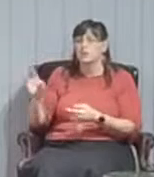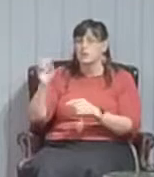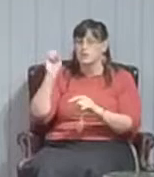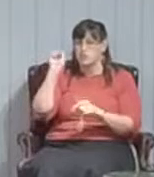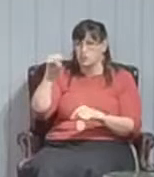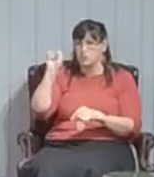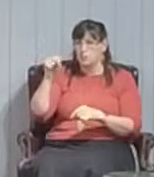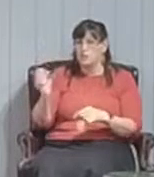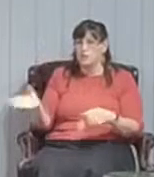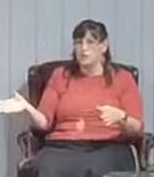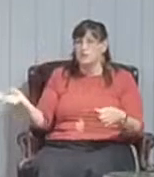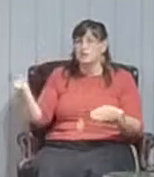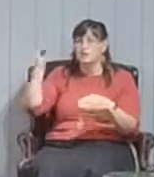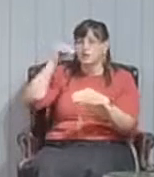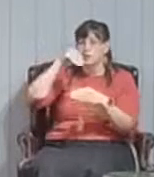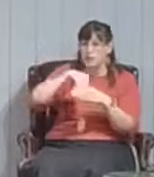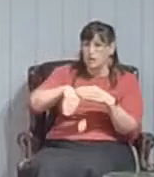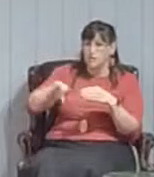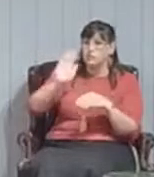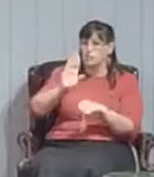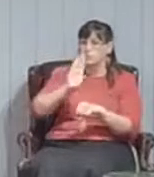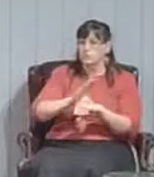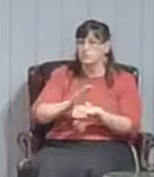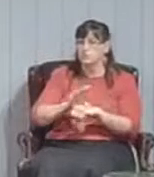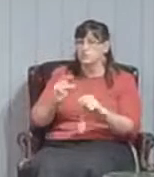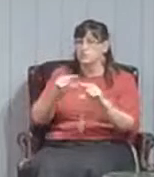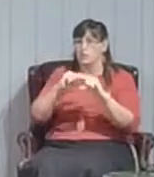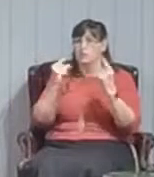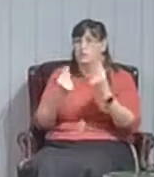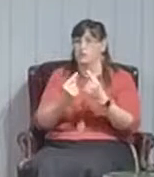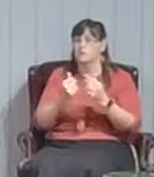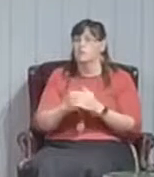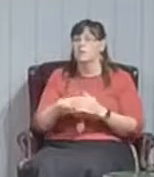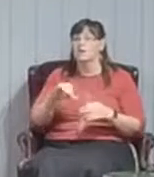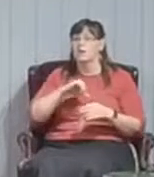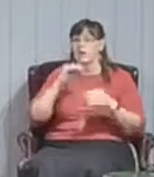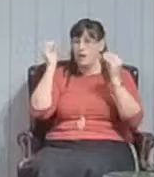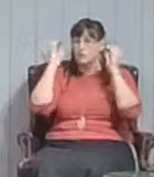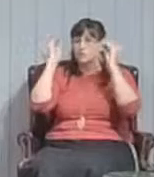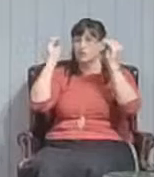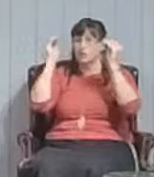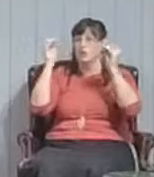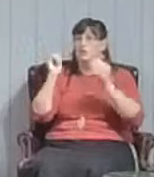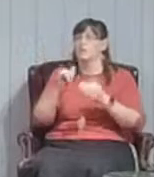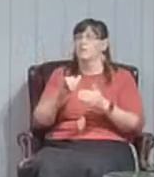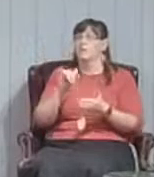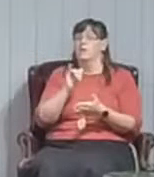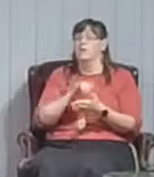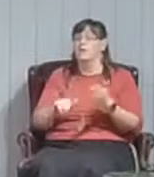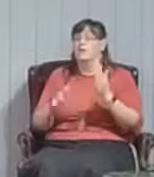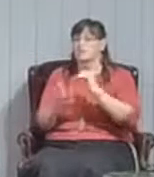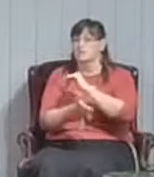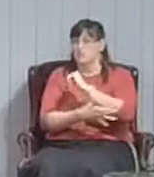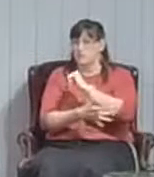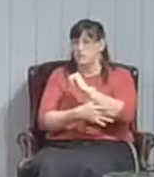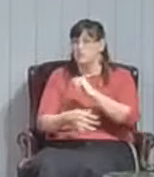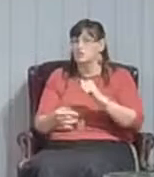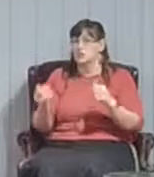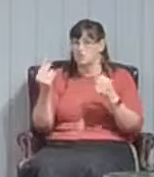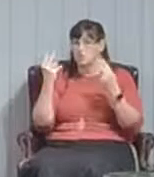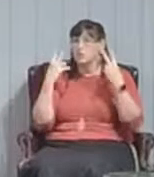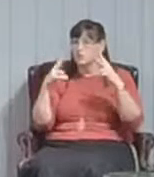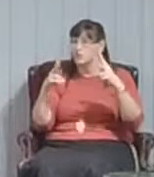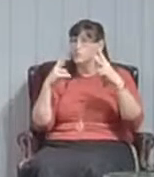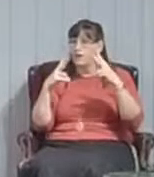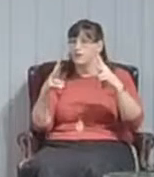your church into our convention. And I was taught, you know, that, man, that's a temptation you're going to face, young men.